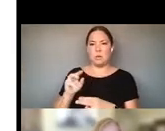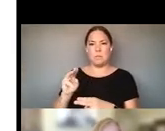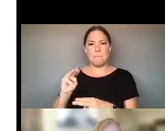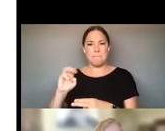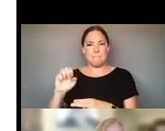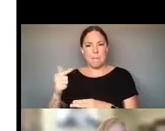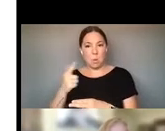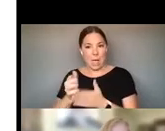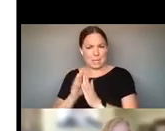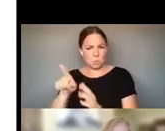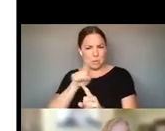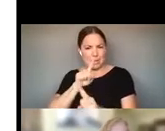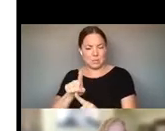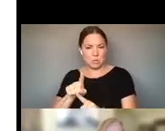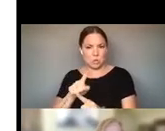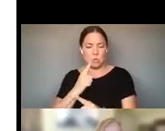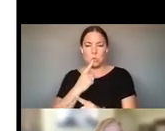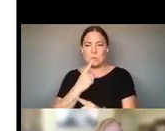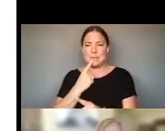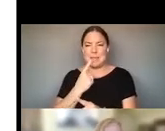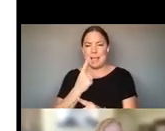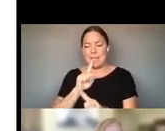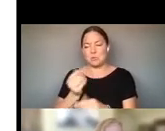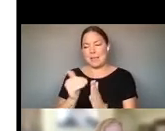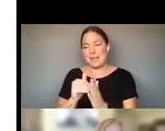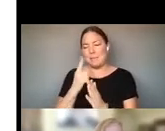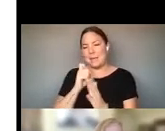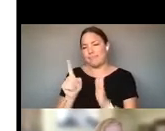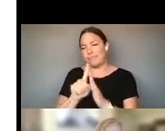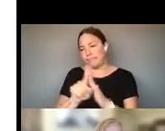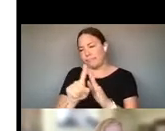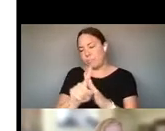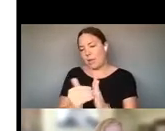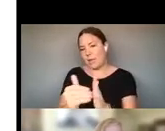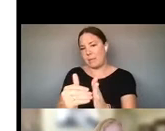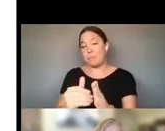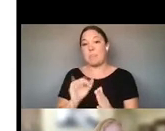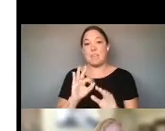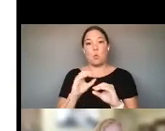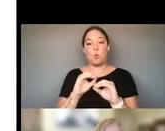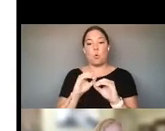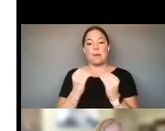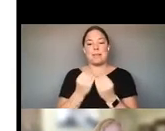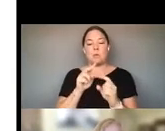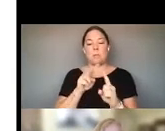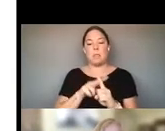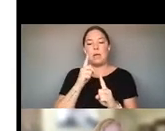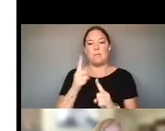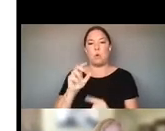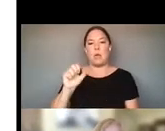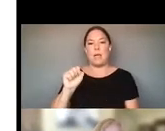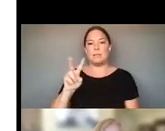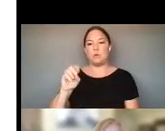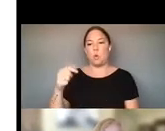to reiterate, because it's such a popular question. If an organization has applied for, um, SVOG through small business